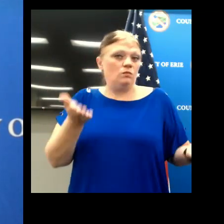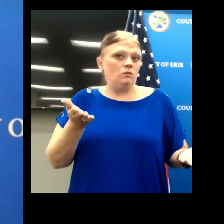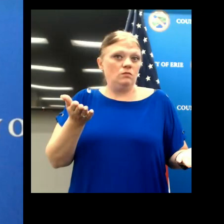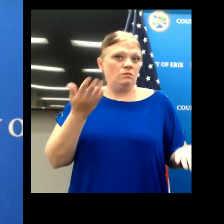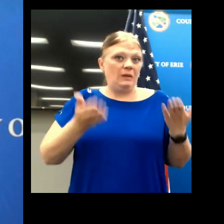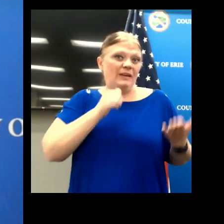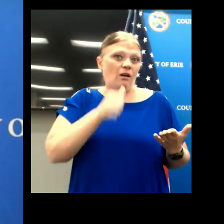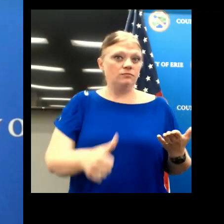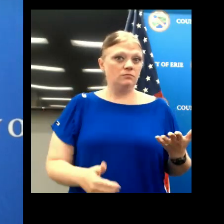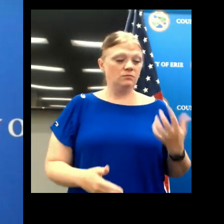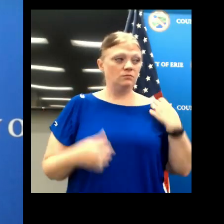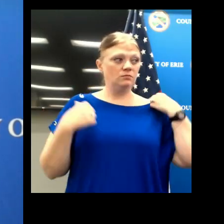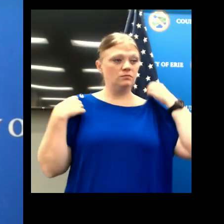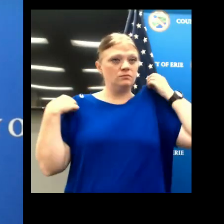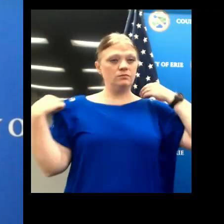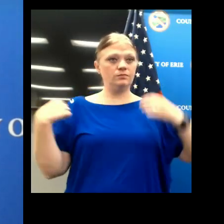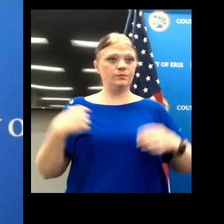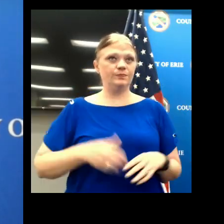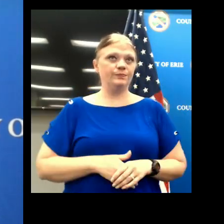know.